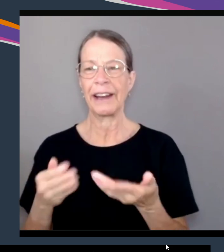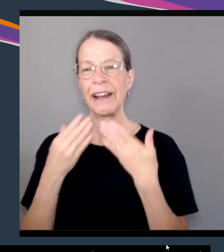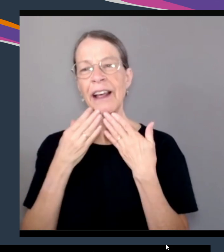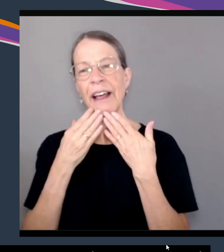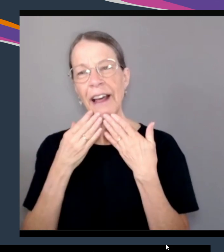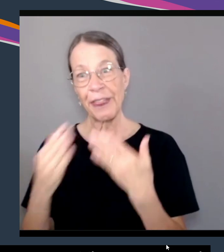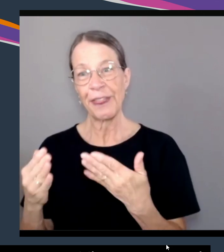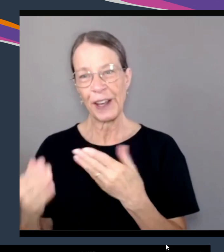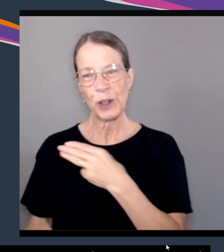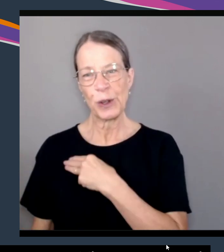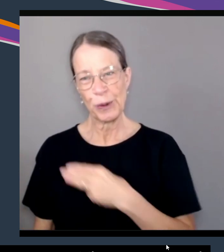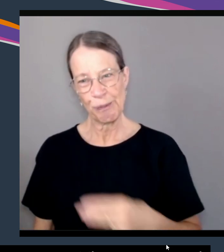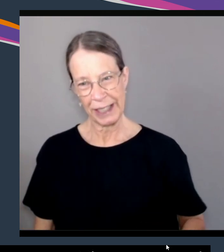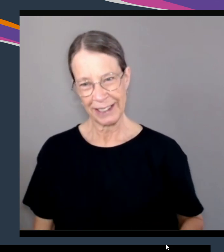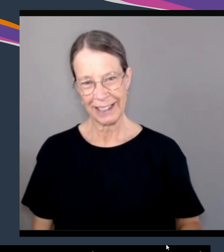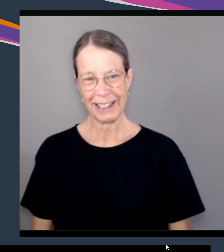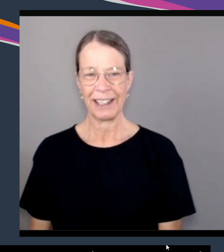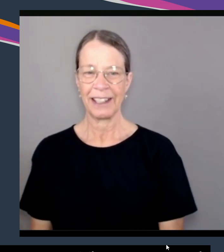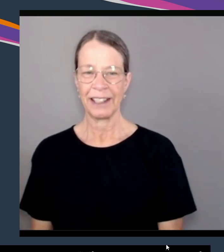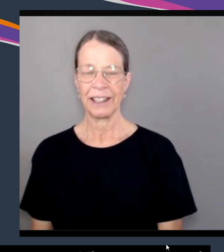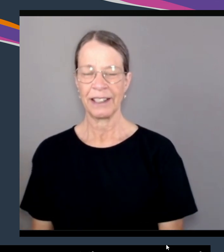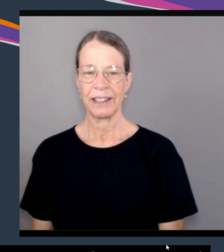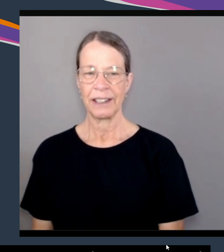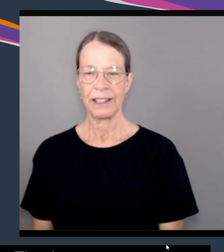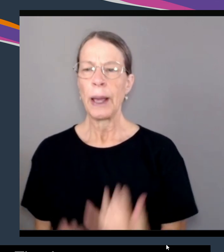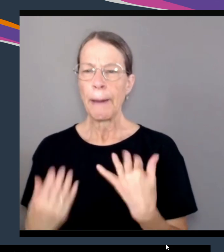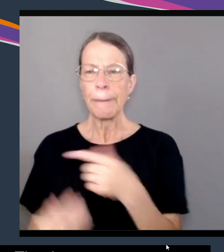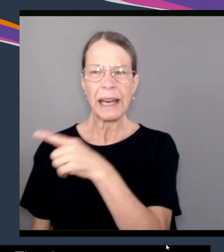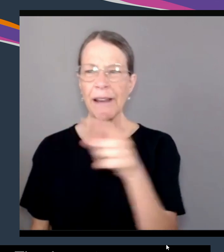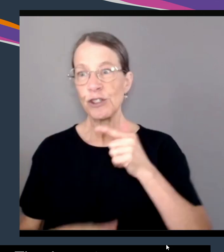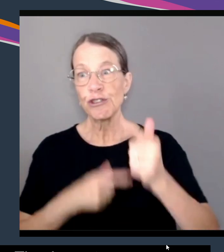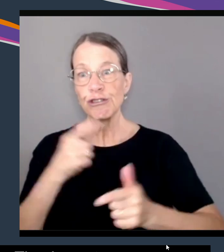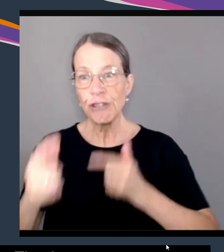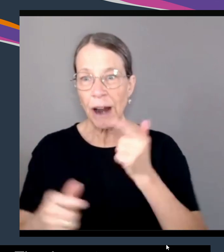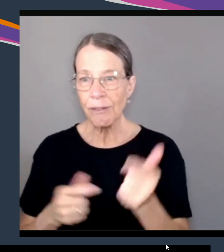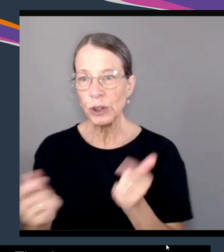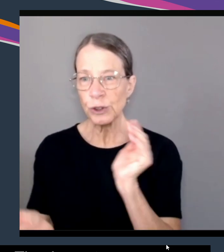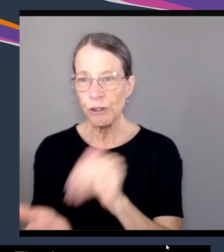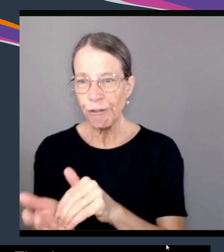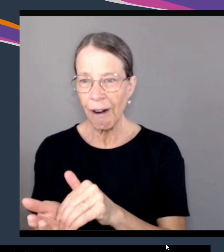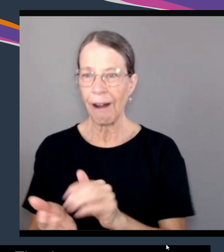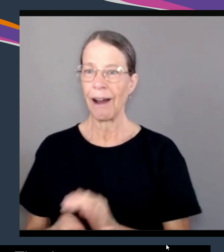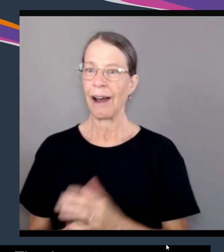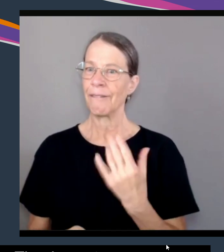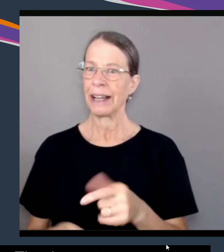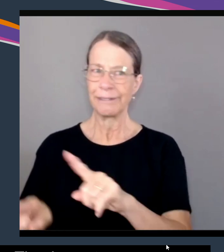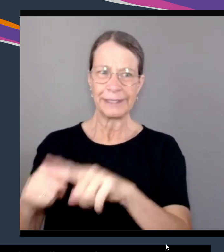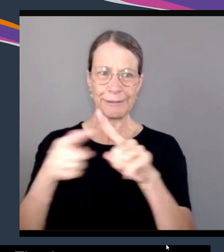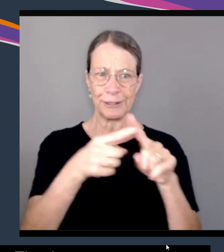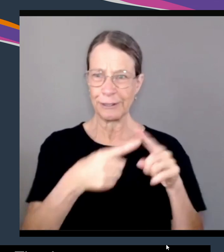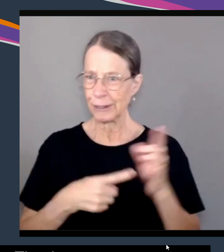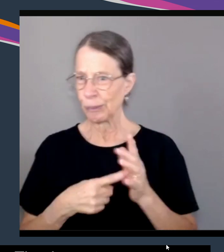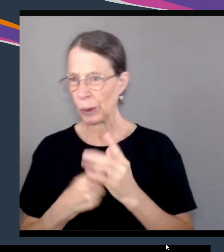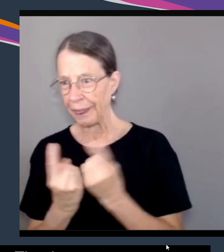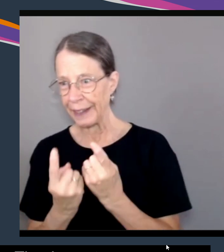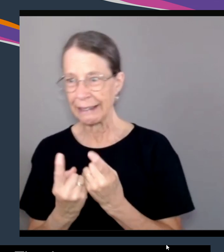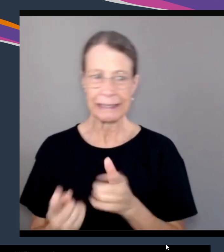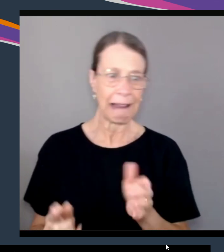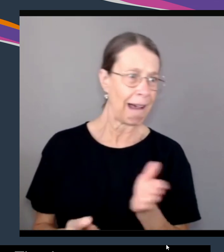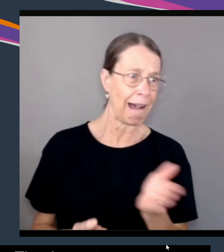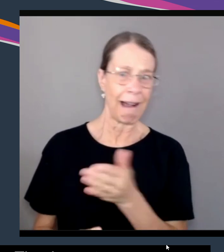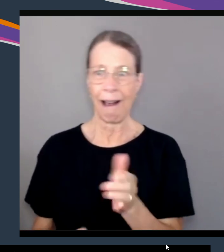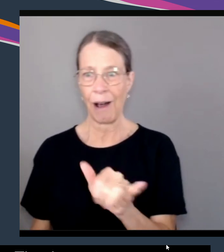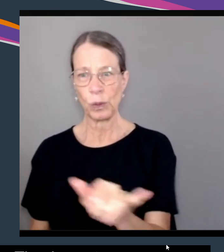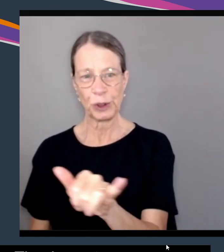Minister. We know many of you have travelled, many of you are juggling competing priorities, and